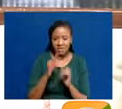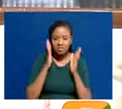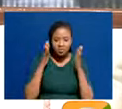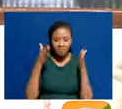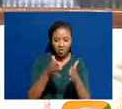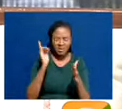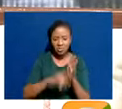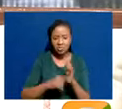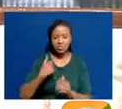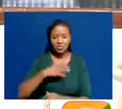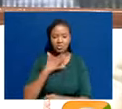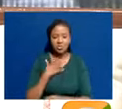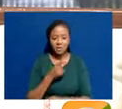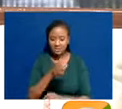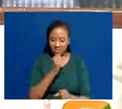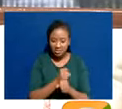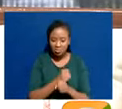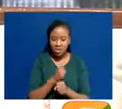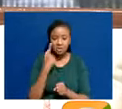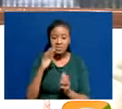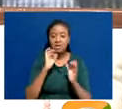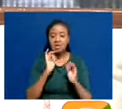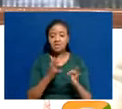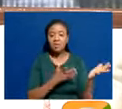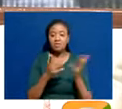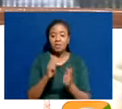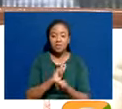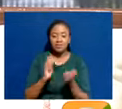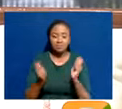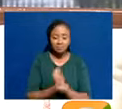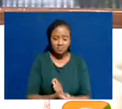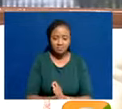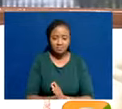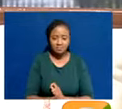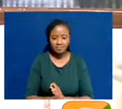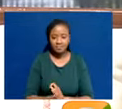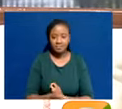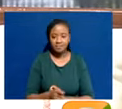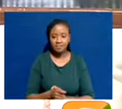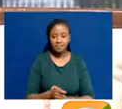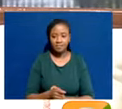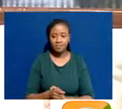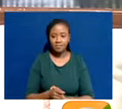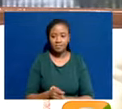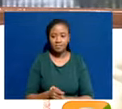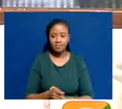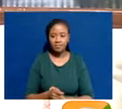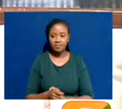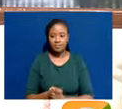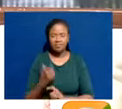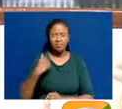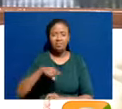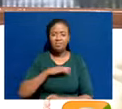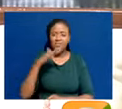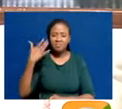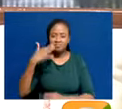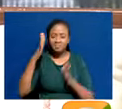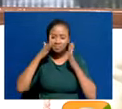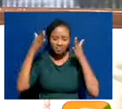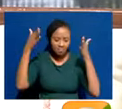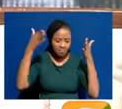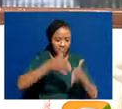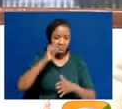and see whether it will be different for all of us. Let's just focus on, let's leave politics. We're too political. We're the most political country.